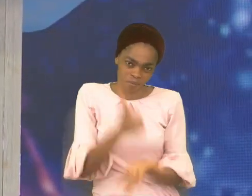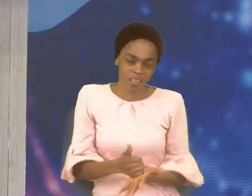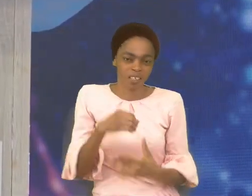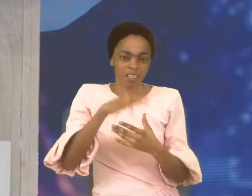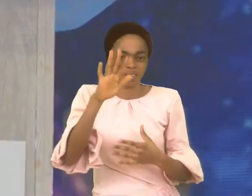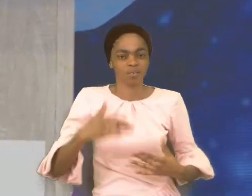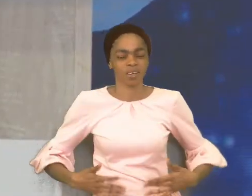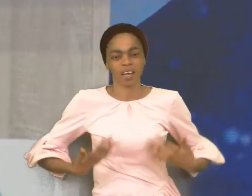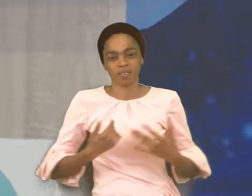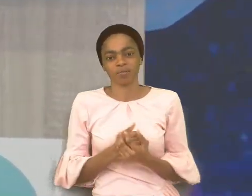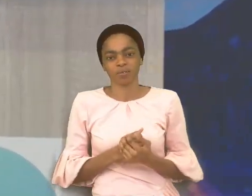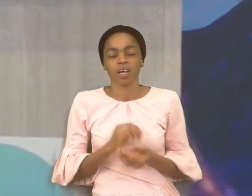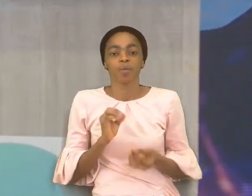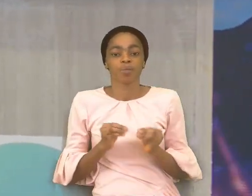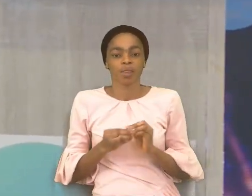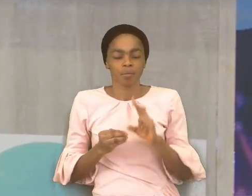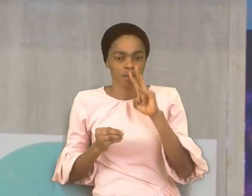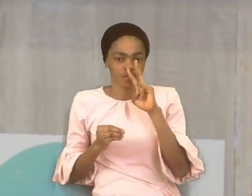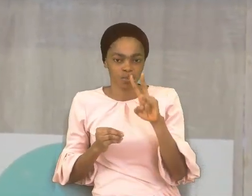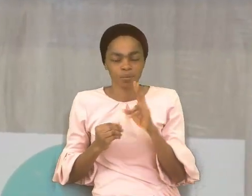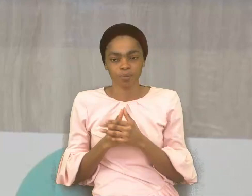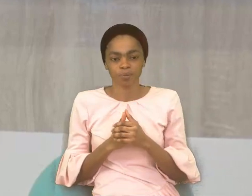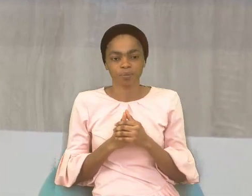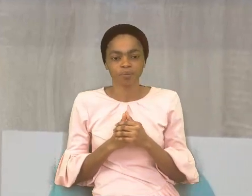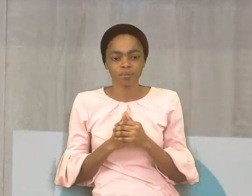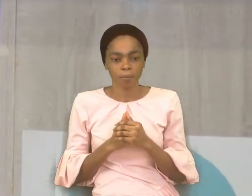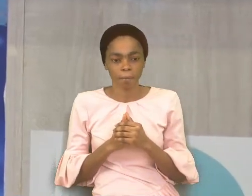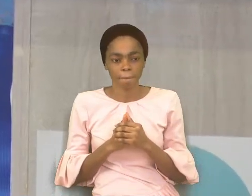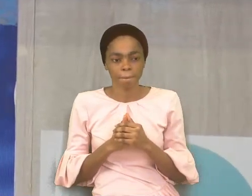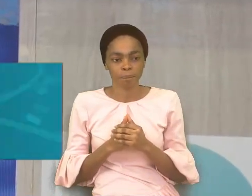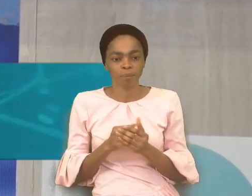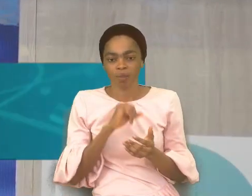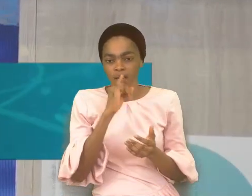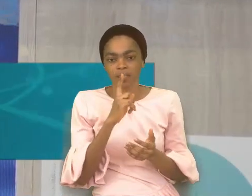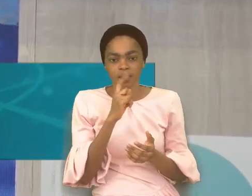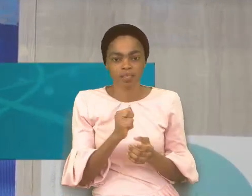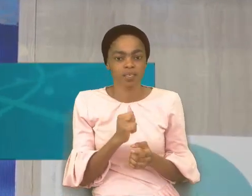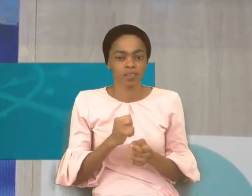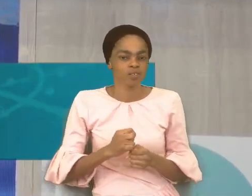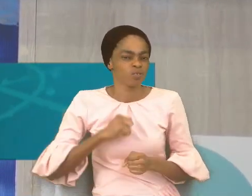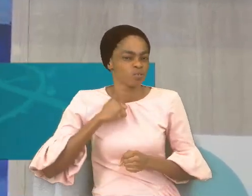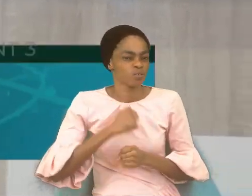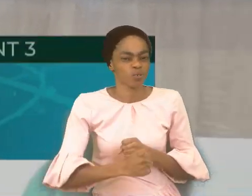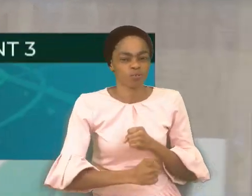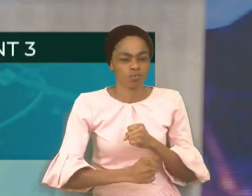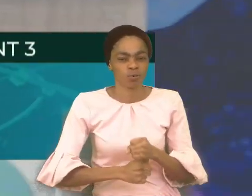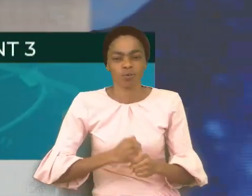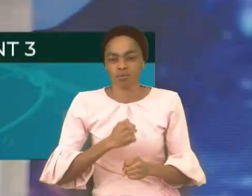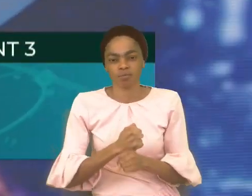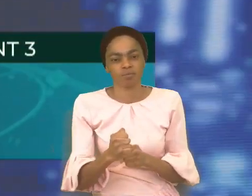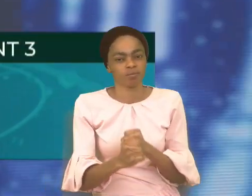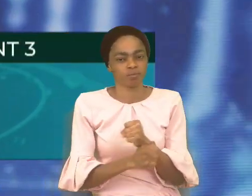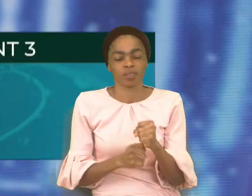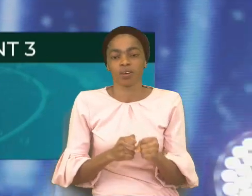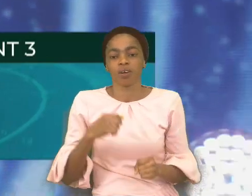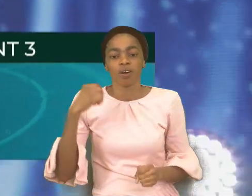number two there is the torture of the polluted in the fiery furnace. The torture of the polluted